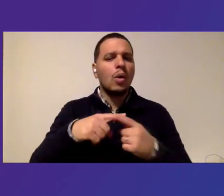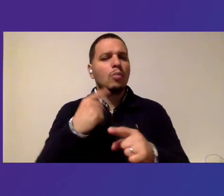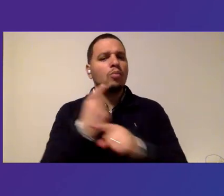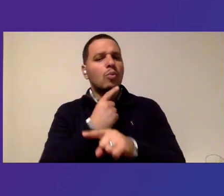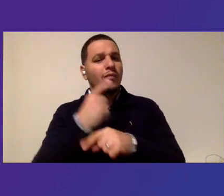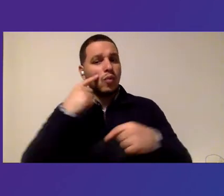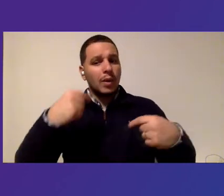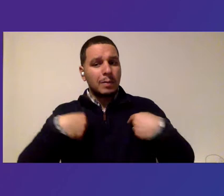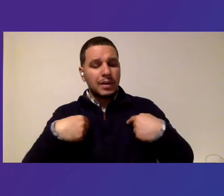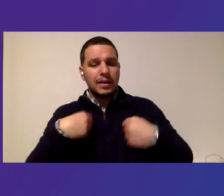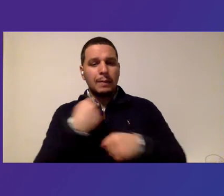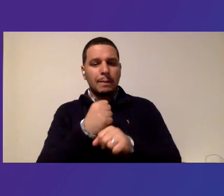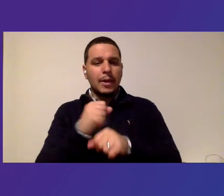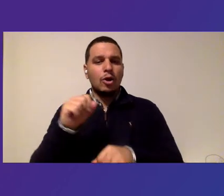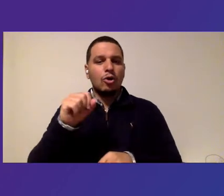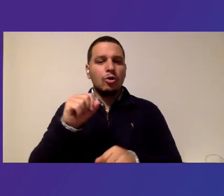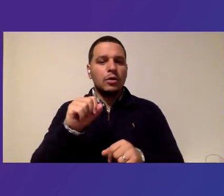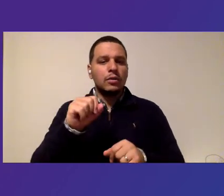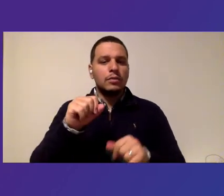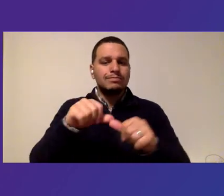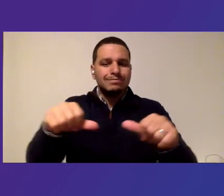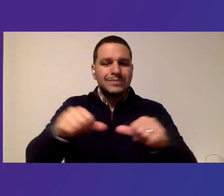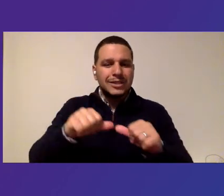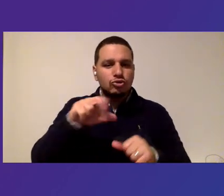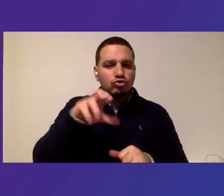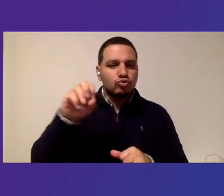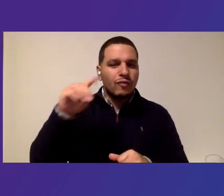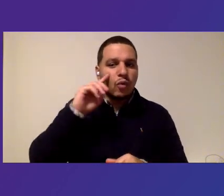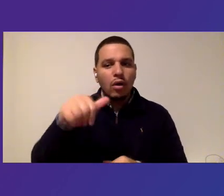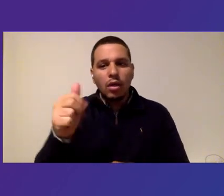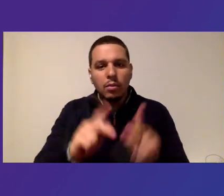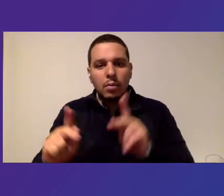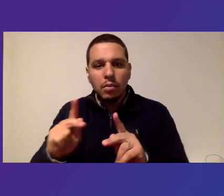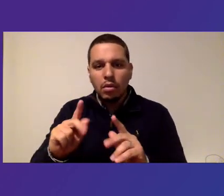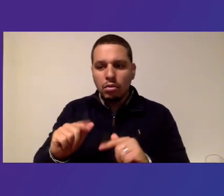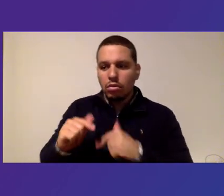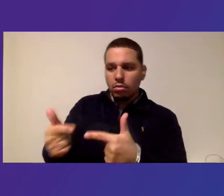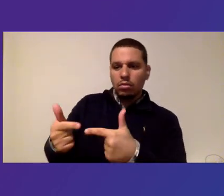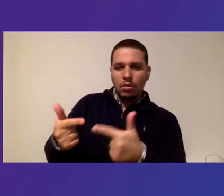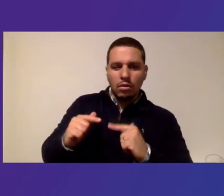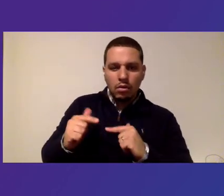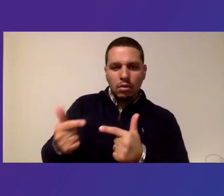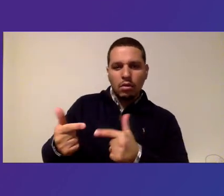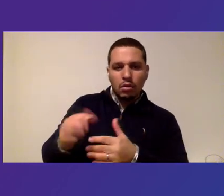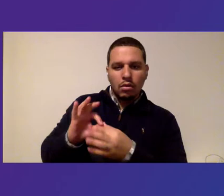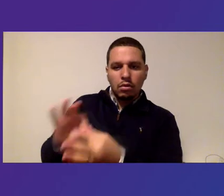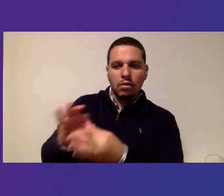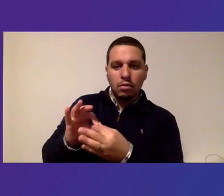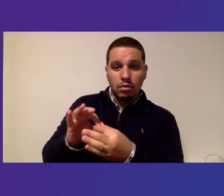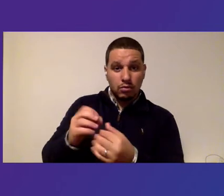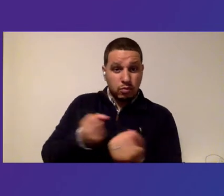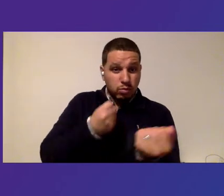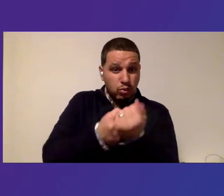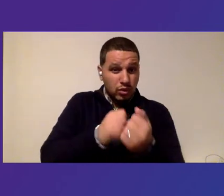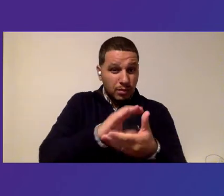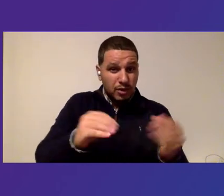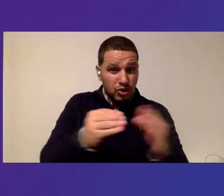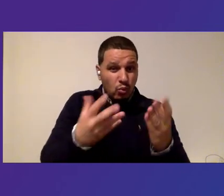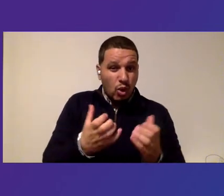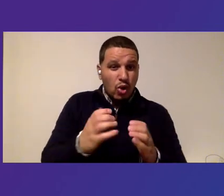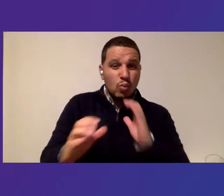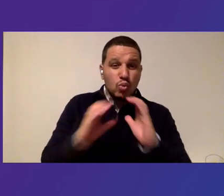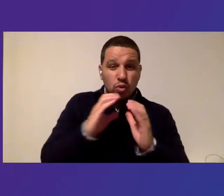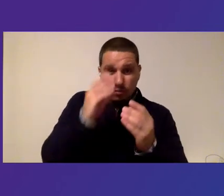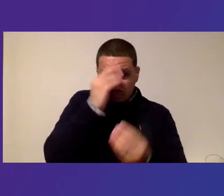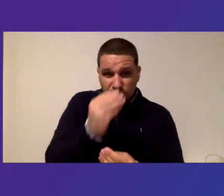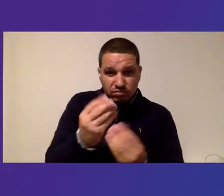for me to make room for others? Is the mode in which we are making the work supporting the message we want to communicate?